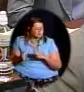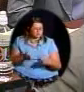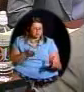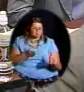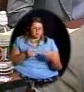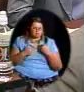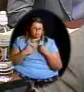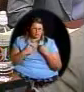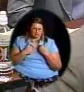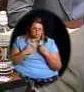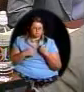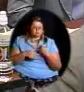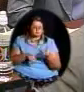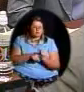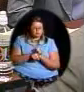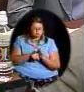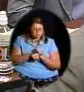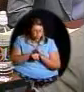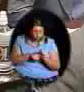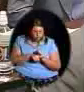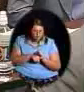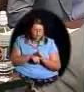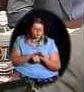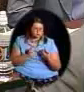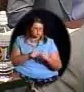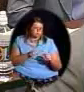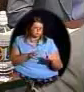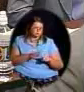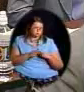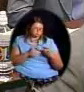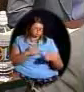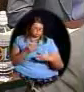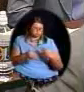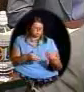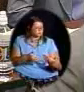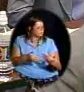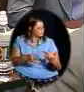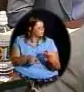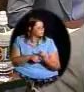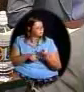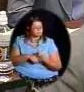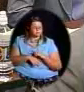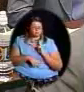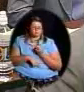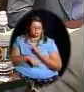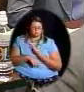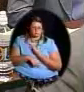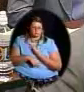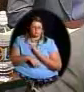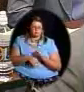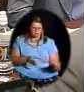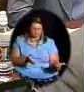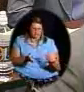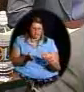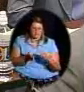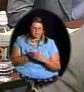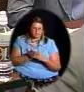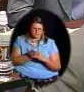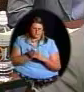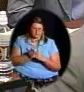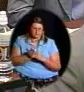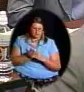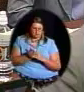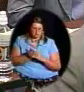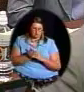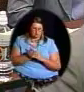staff training in order to implement this appropriately. So we will probably be coming forth again in some capital